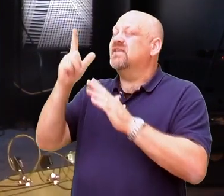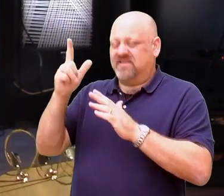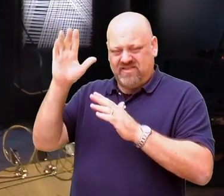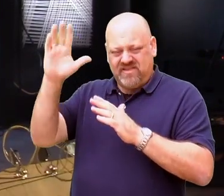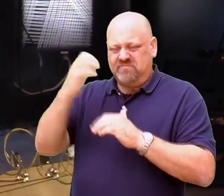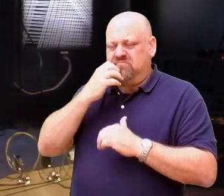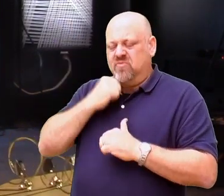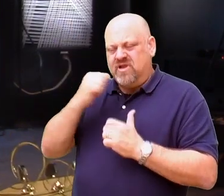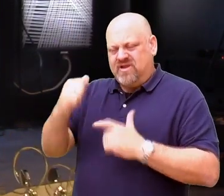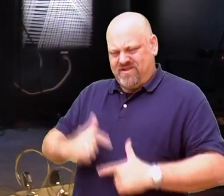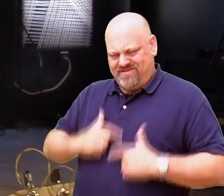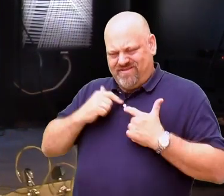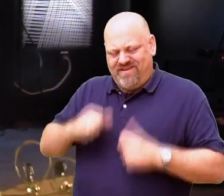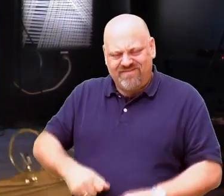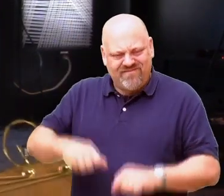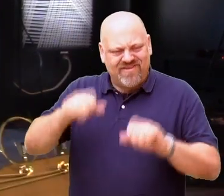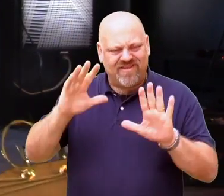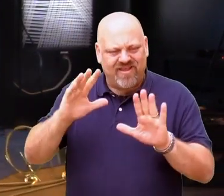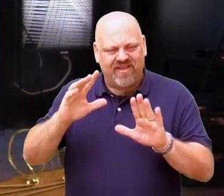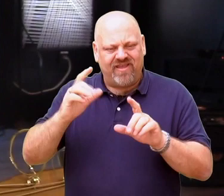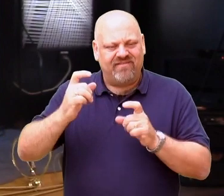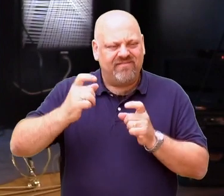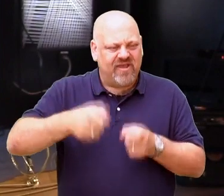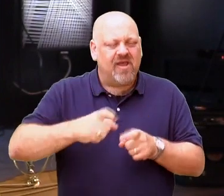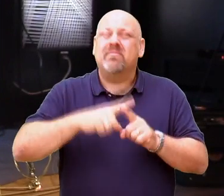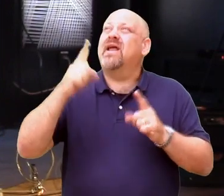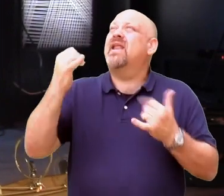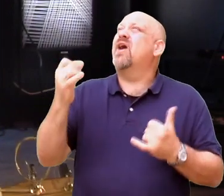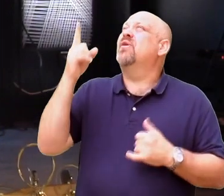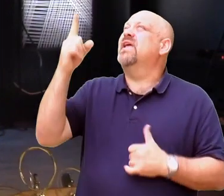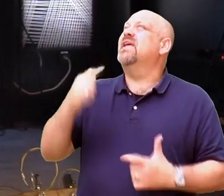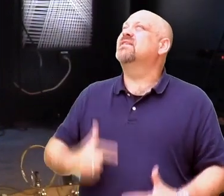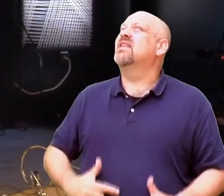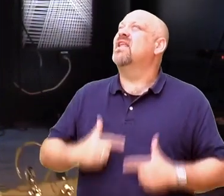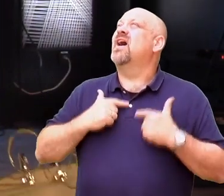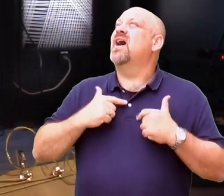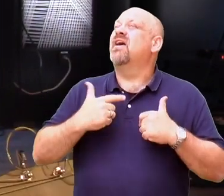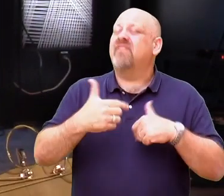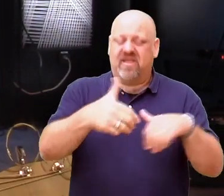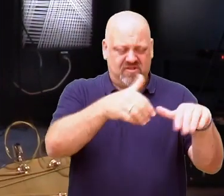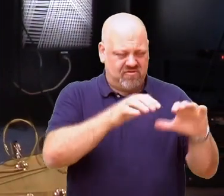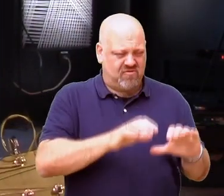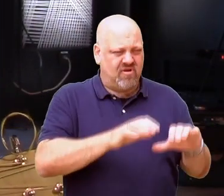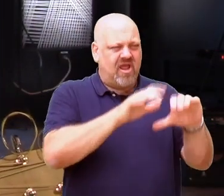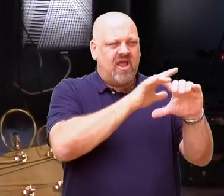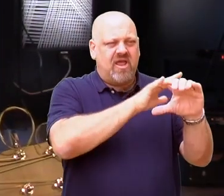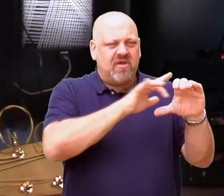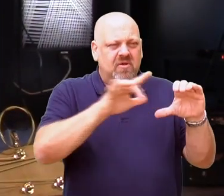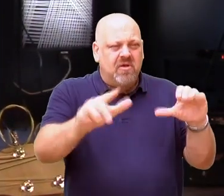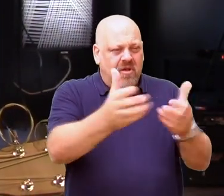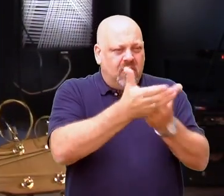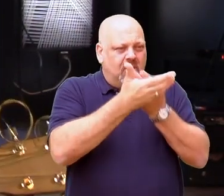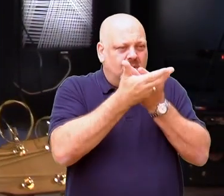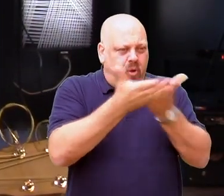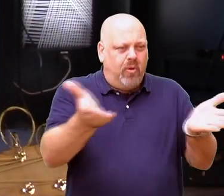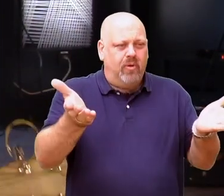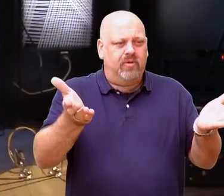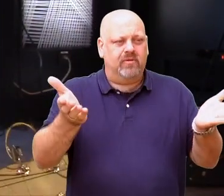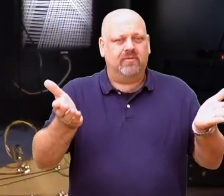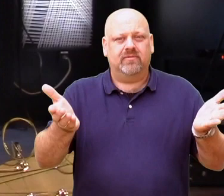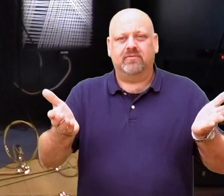gave. But now He's alive, and there's an empty